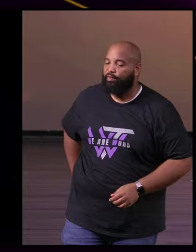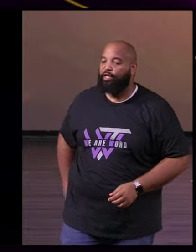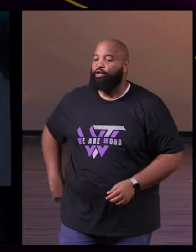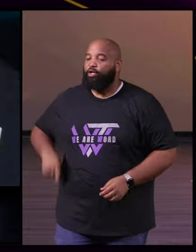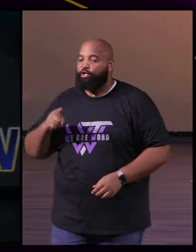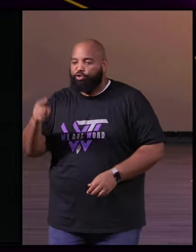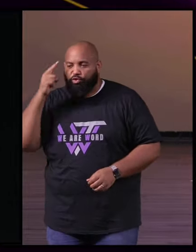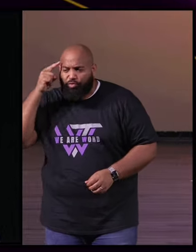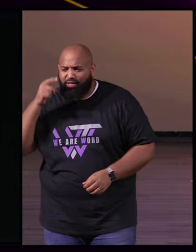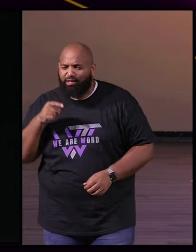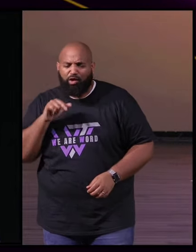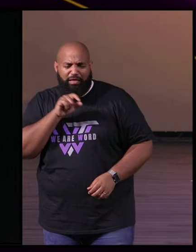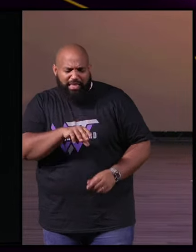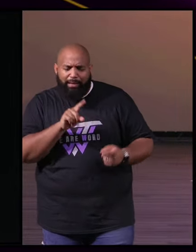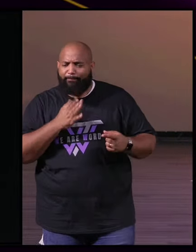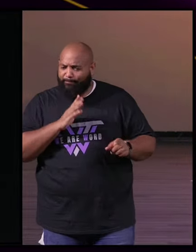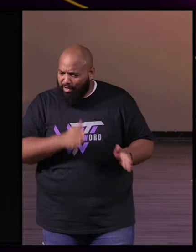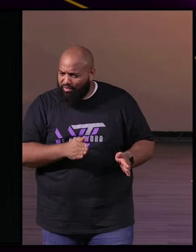with you.